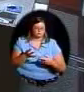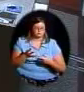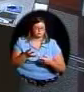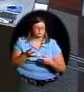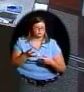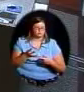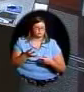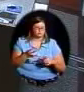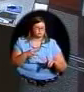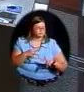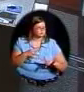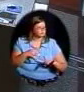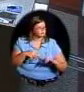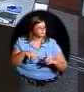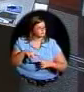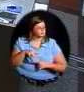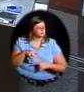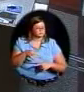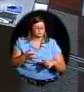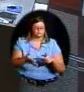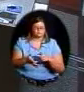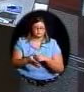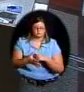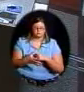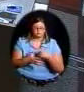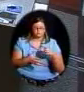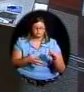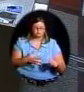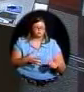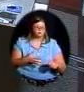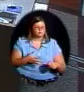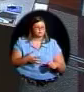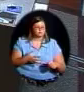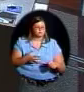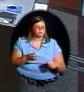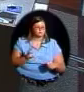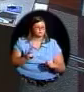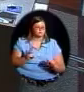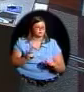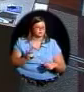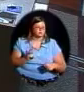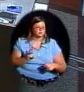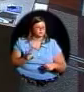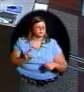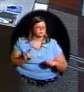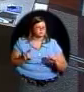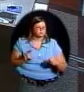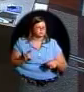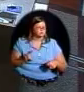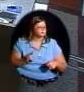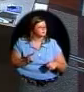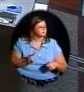Gilmore? Mr. Parker? Here. Mr. Poland? Here. Mrs. Wilhelm?